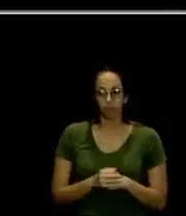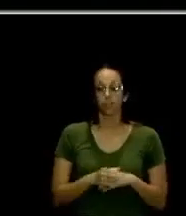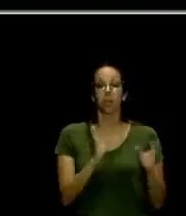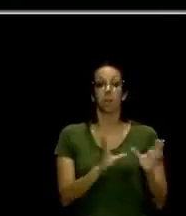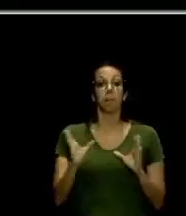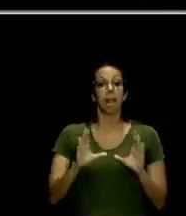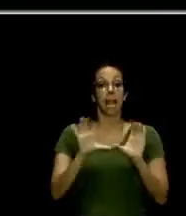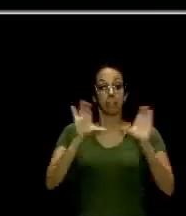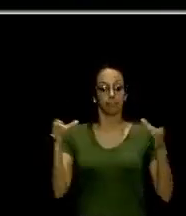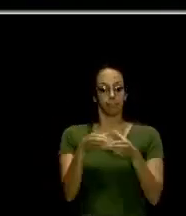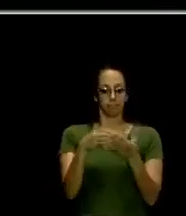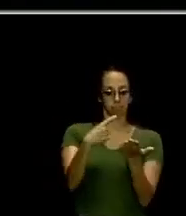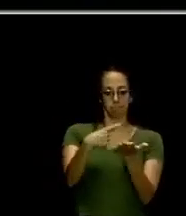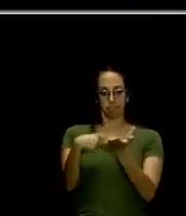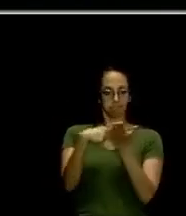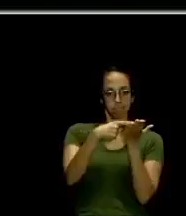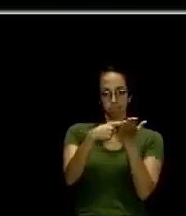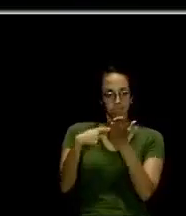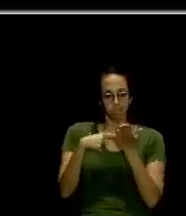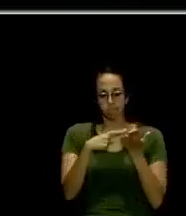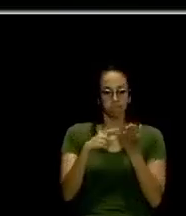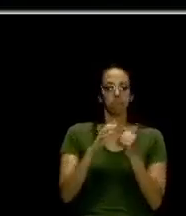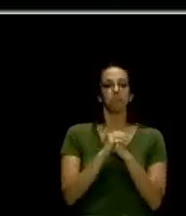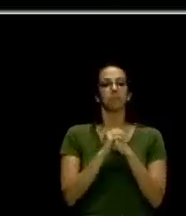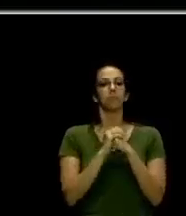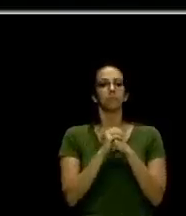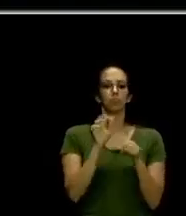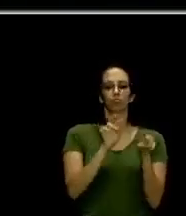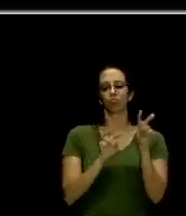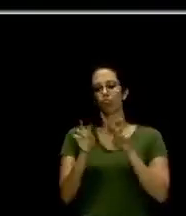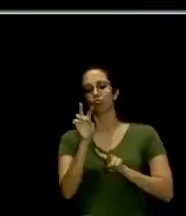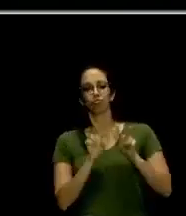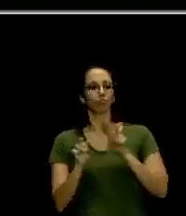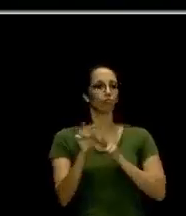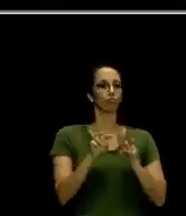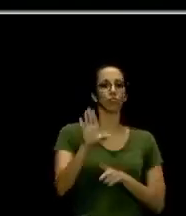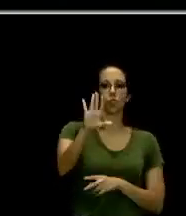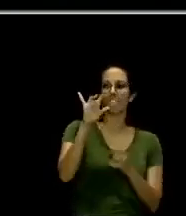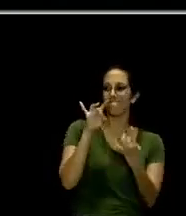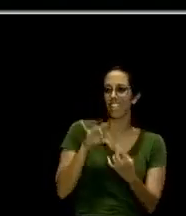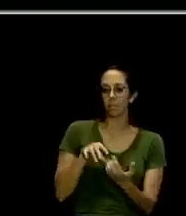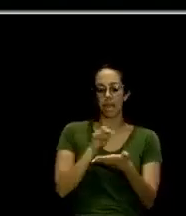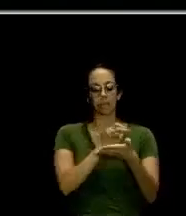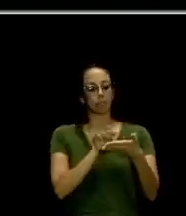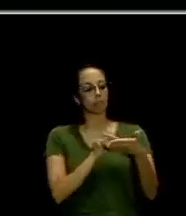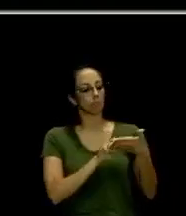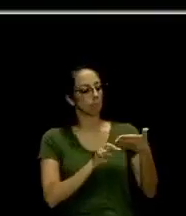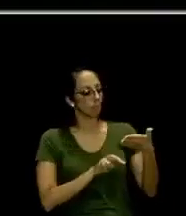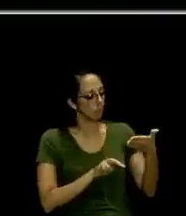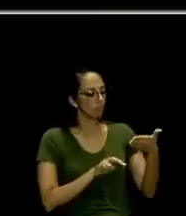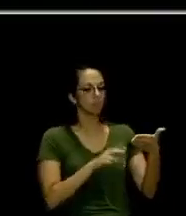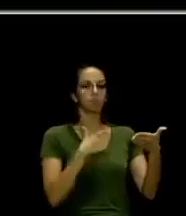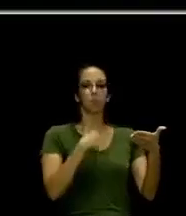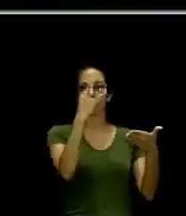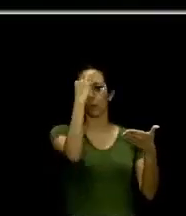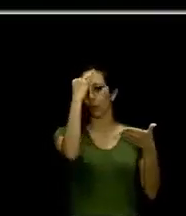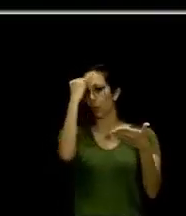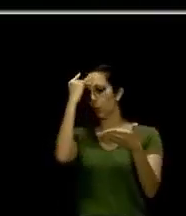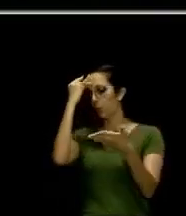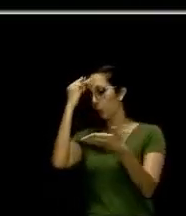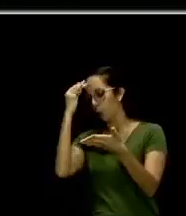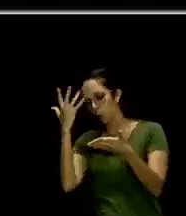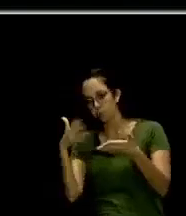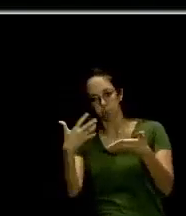gets together, and then we look at what you all have said you wanted in the past. We build upon it, drop some out,